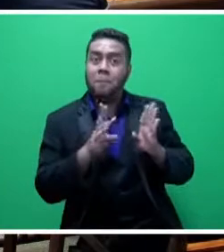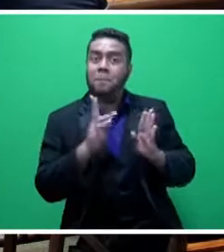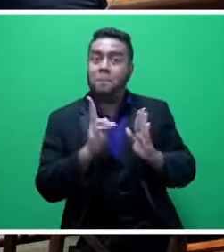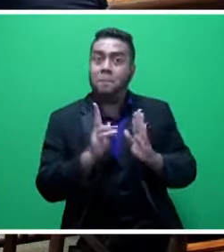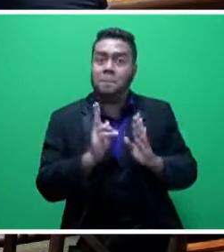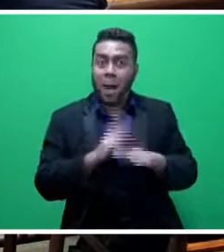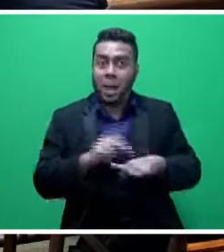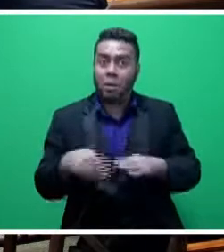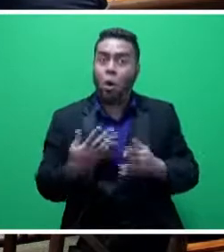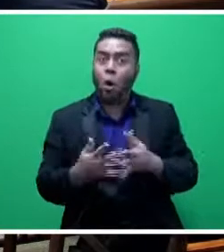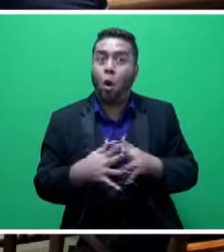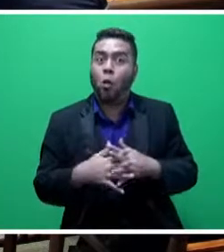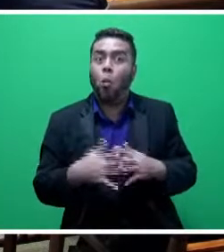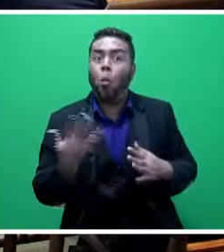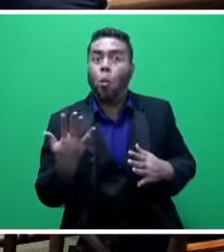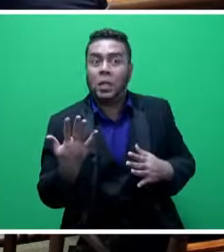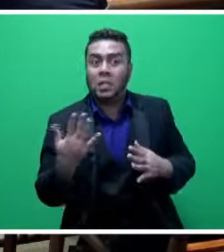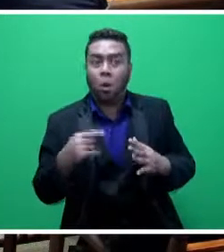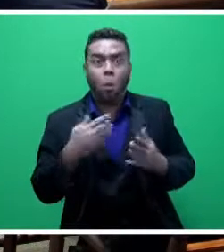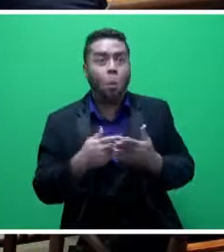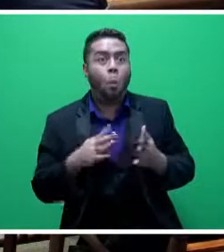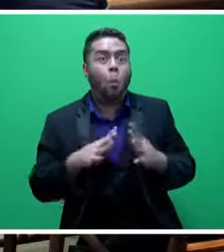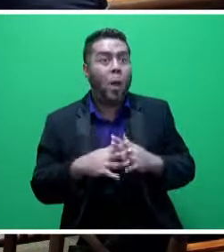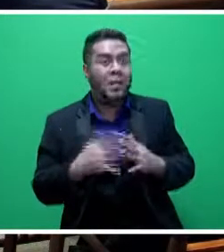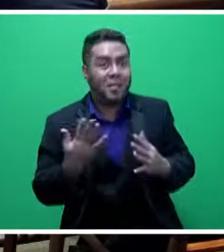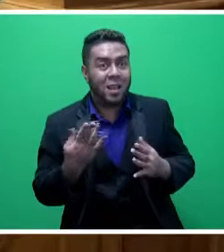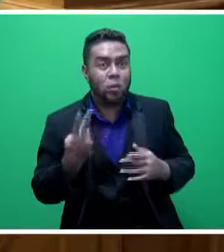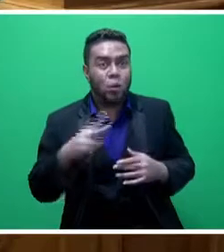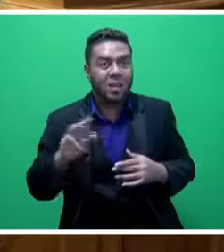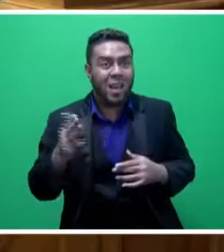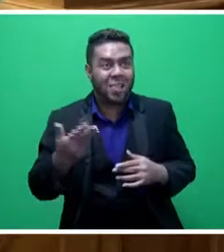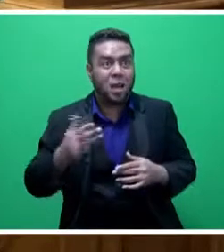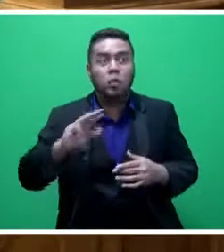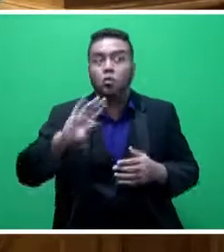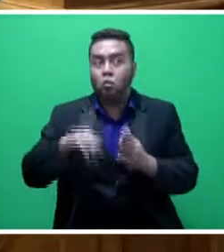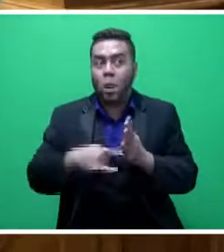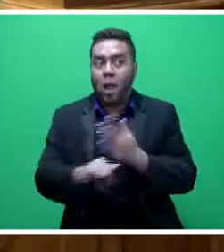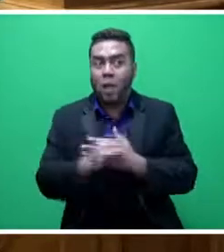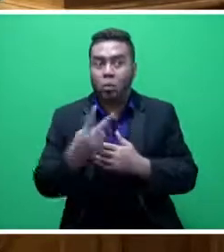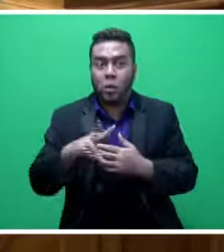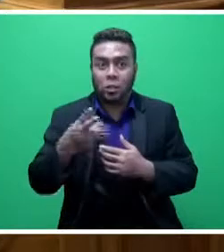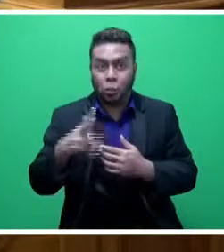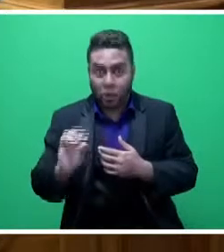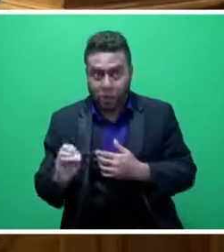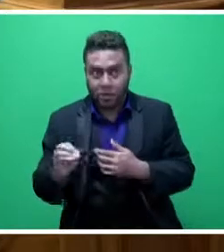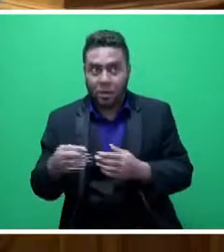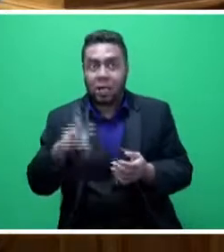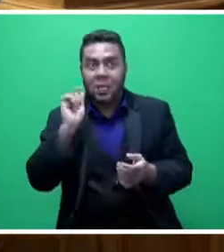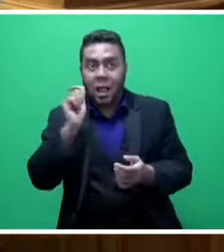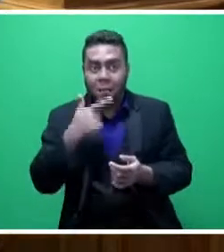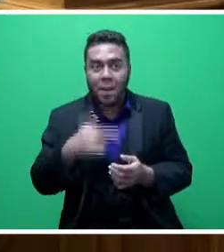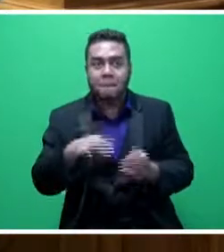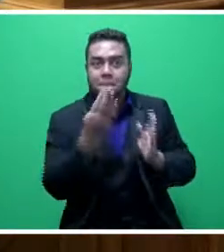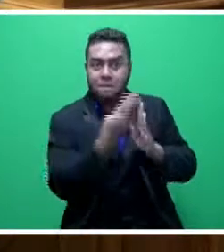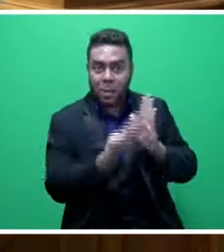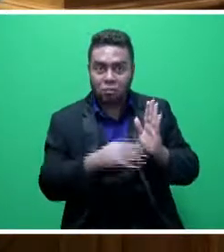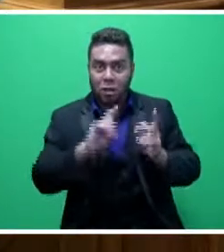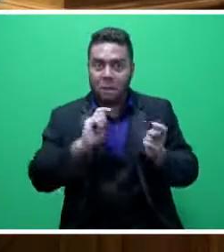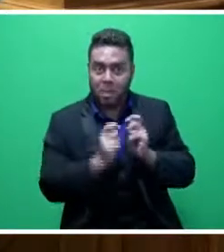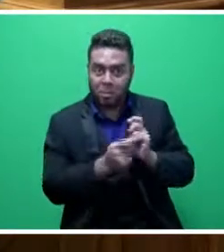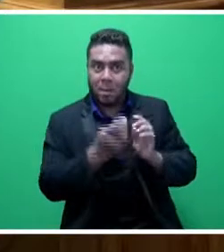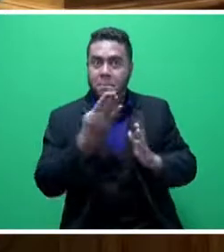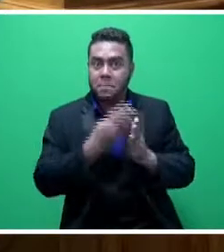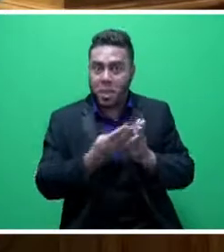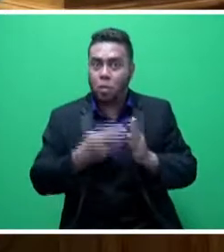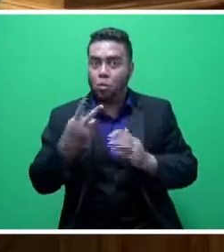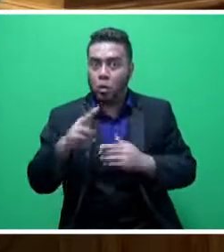Wednesday, 29 July 2020, that the Telecommunications Budget Amendment Bill